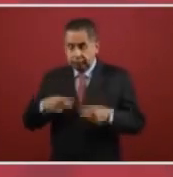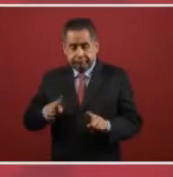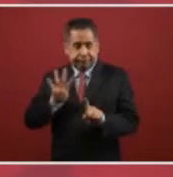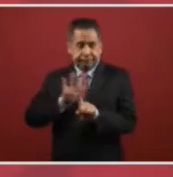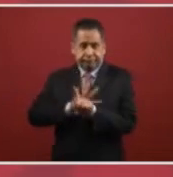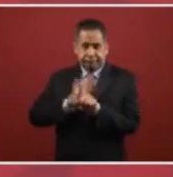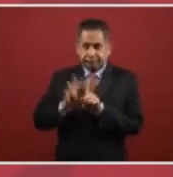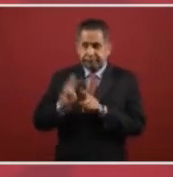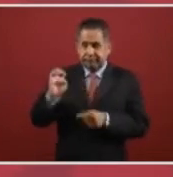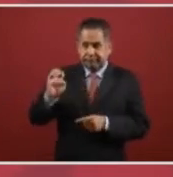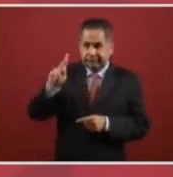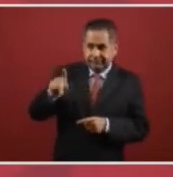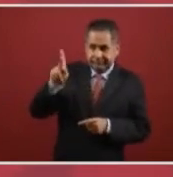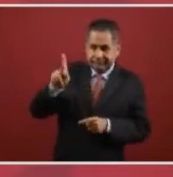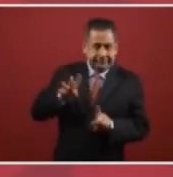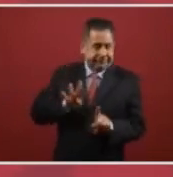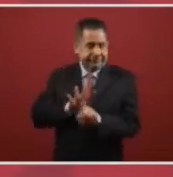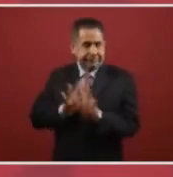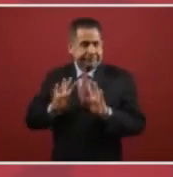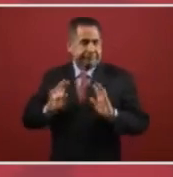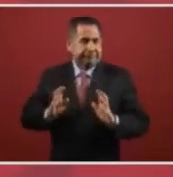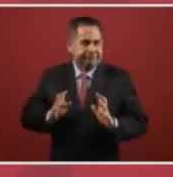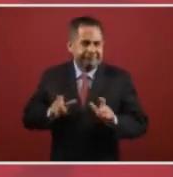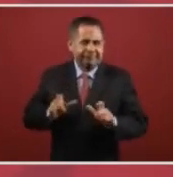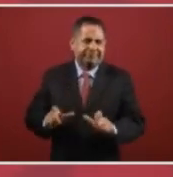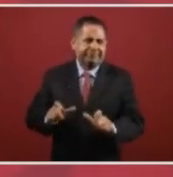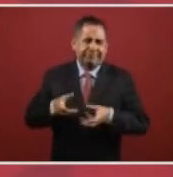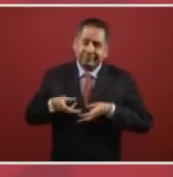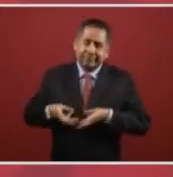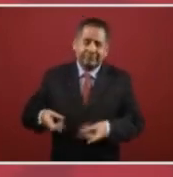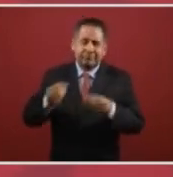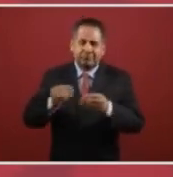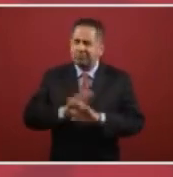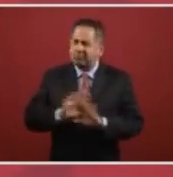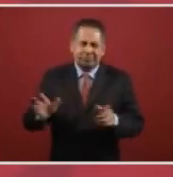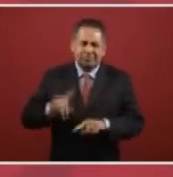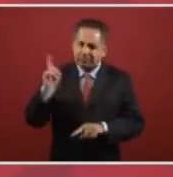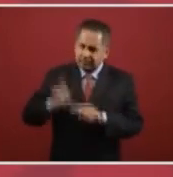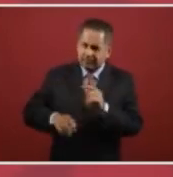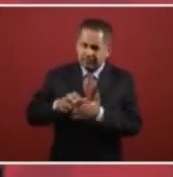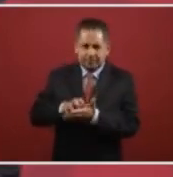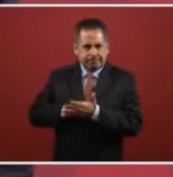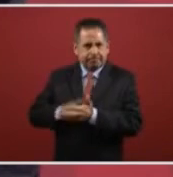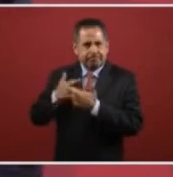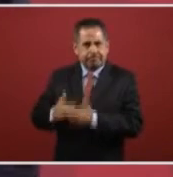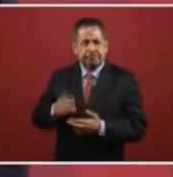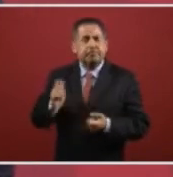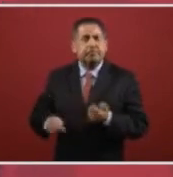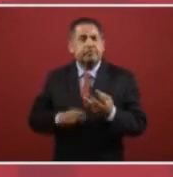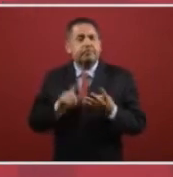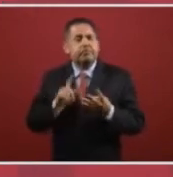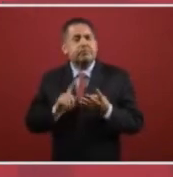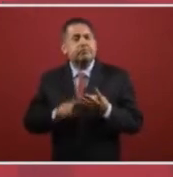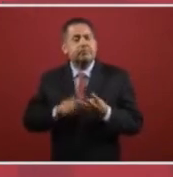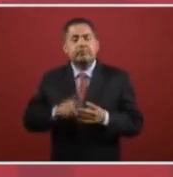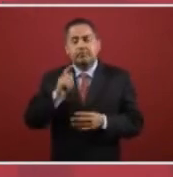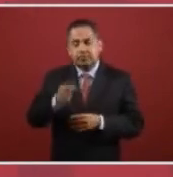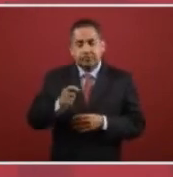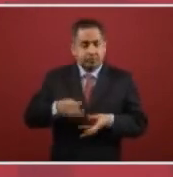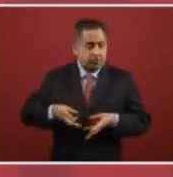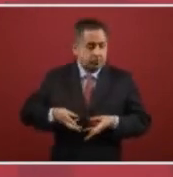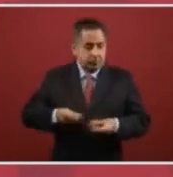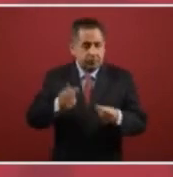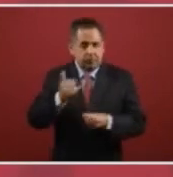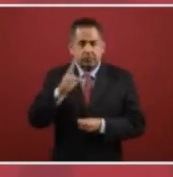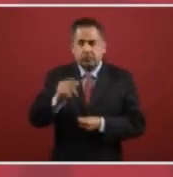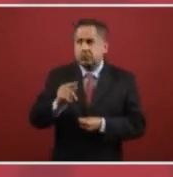having 8,000 officials assigned to take care of him or security? Is it